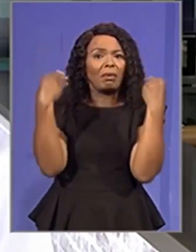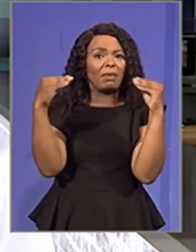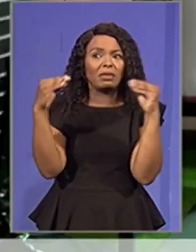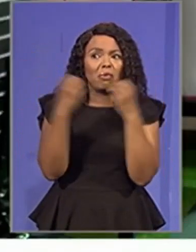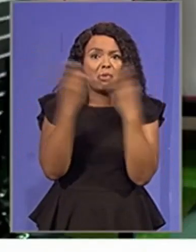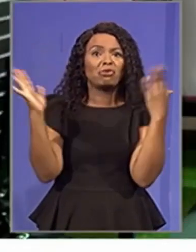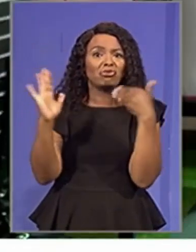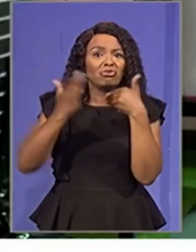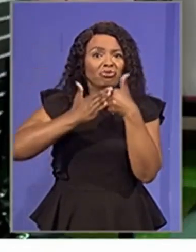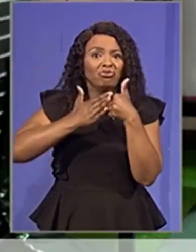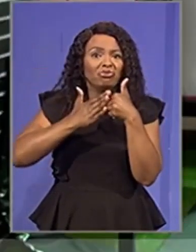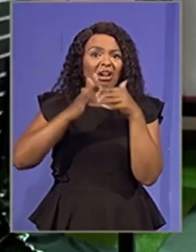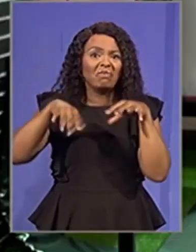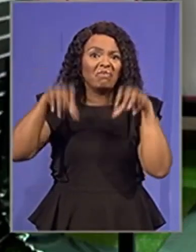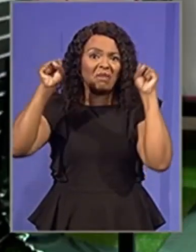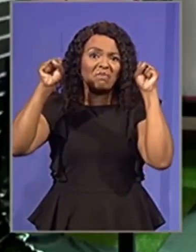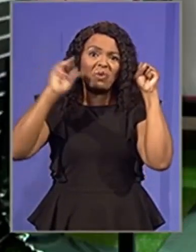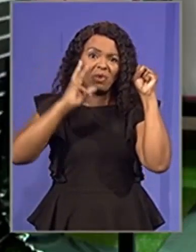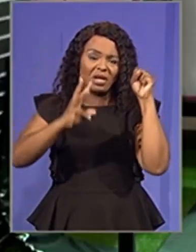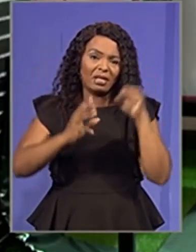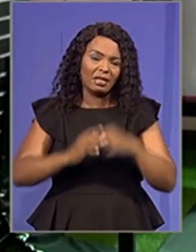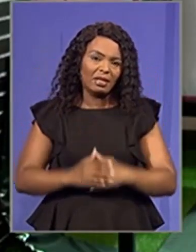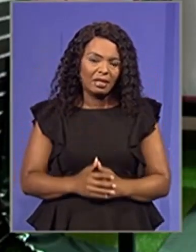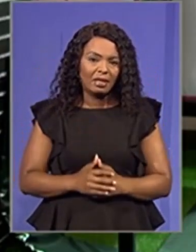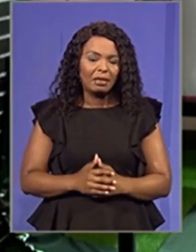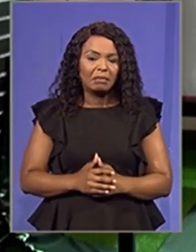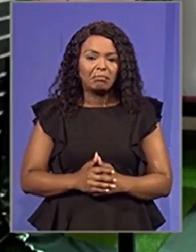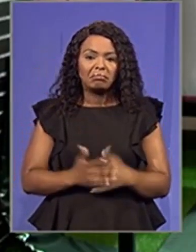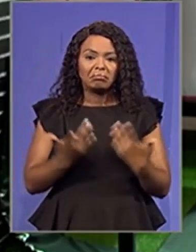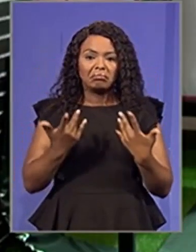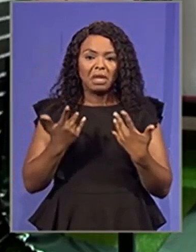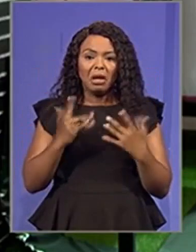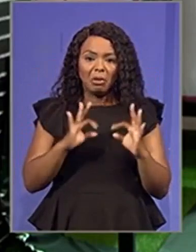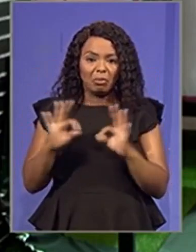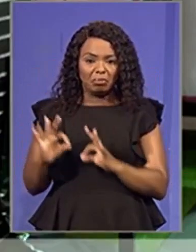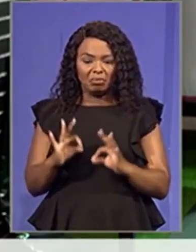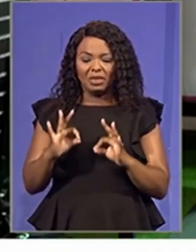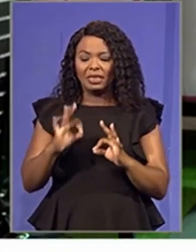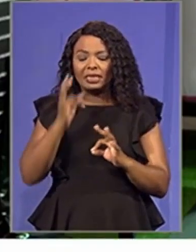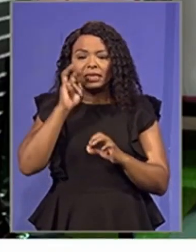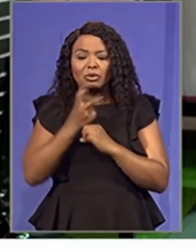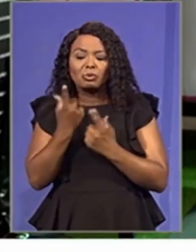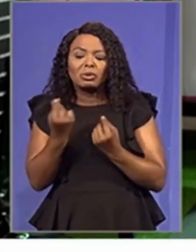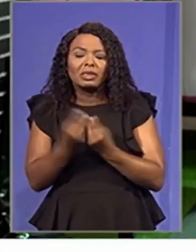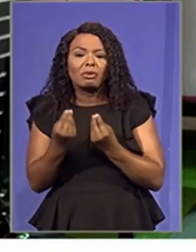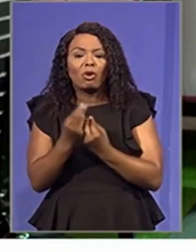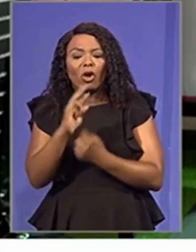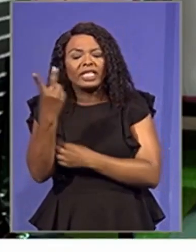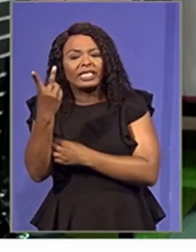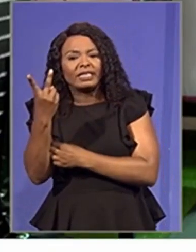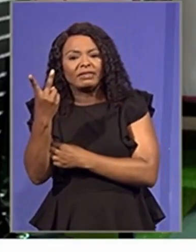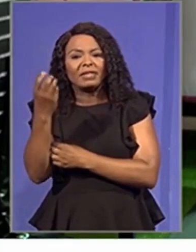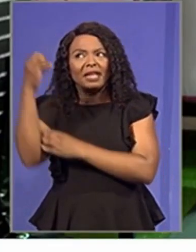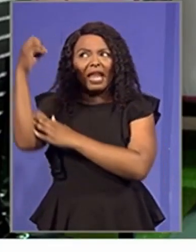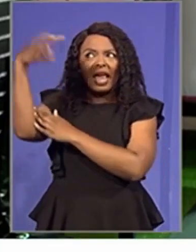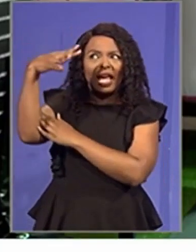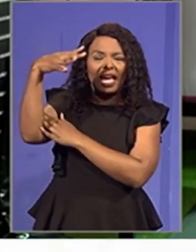down. A lot of times the inverters didn't charge properly, and then we have to make alternatives like get a flashlight